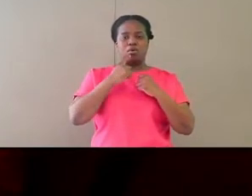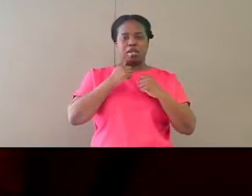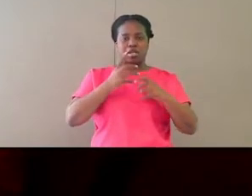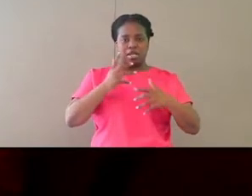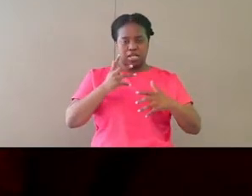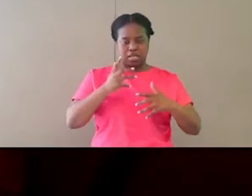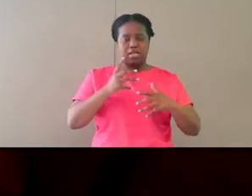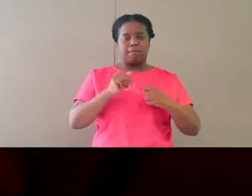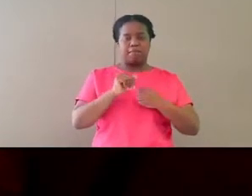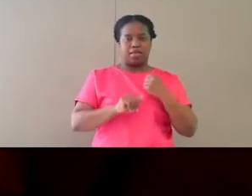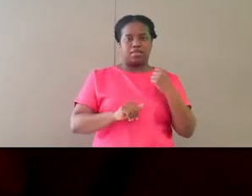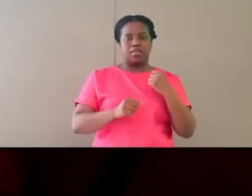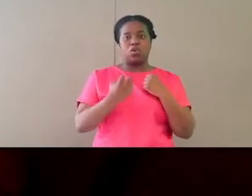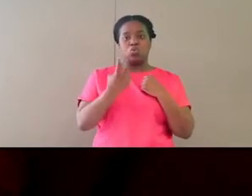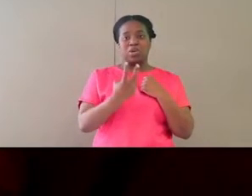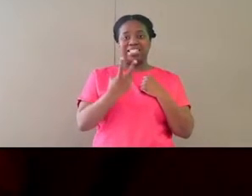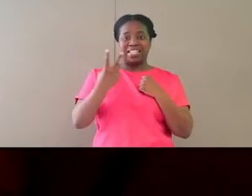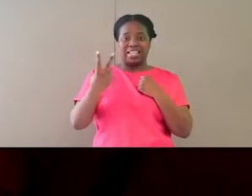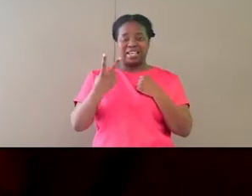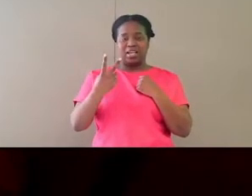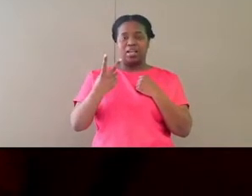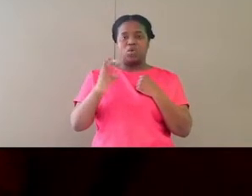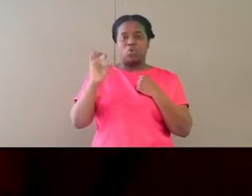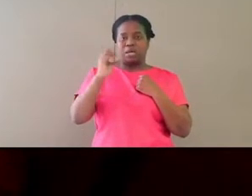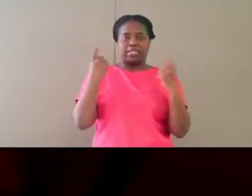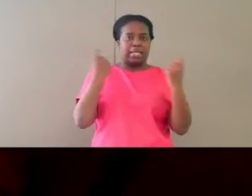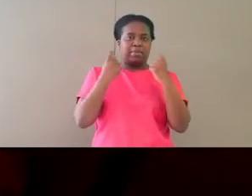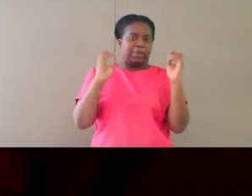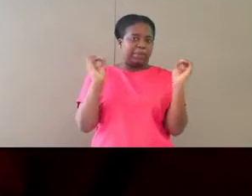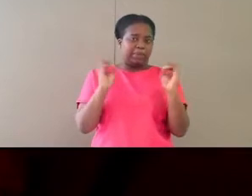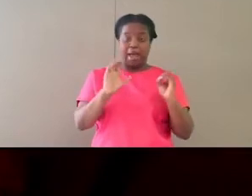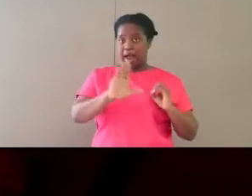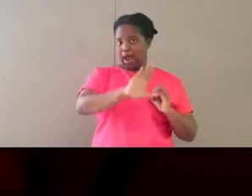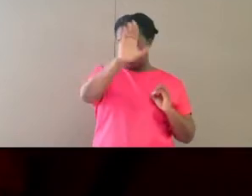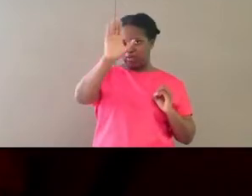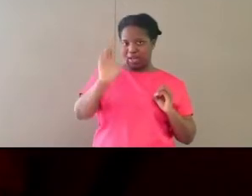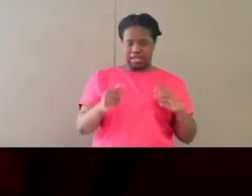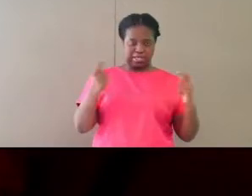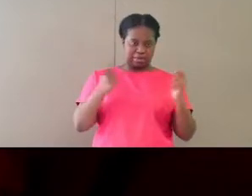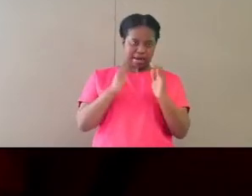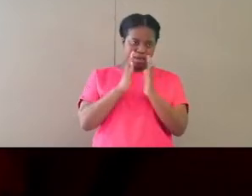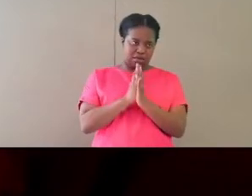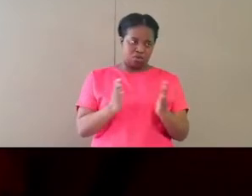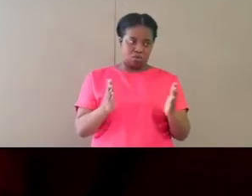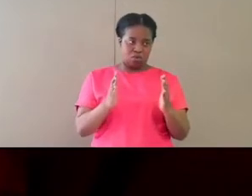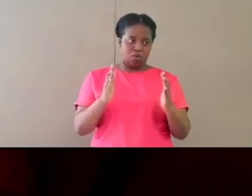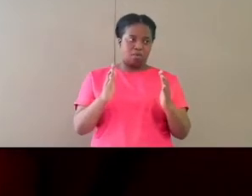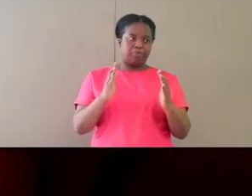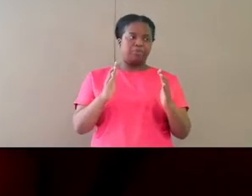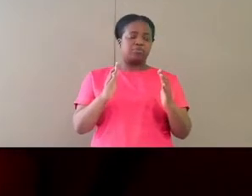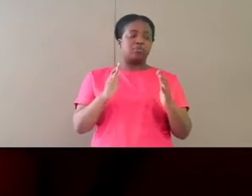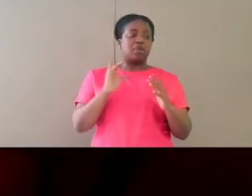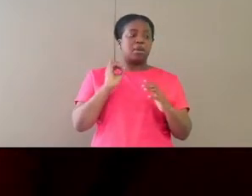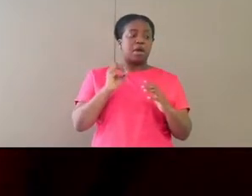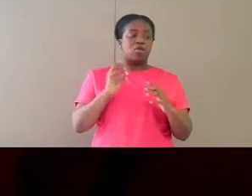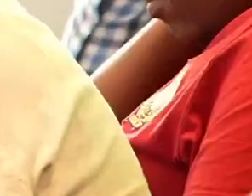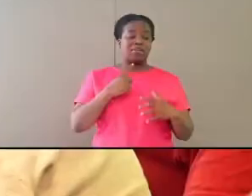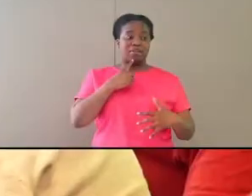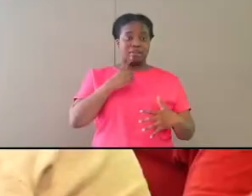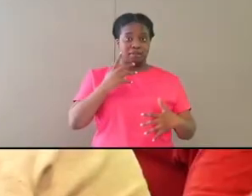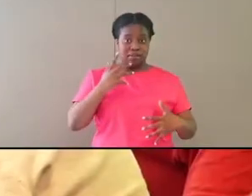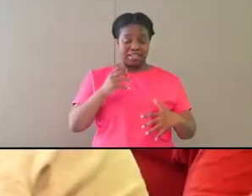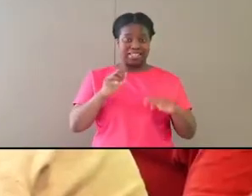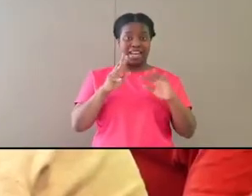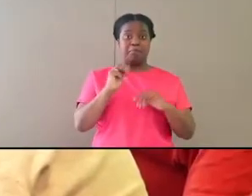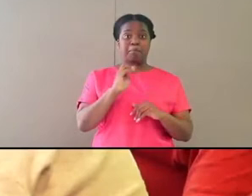Stuttering Awareness Day. It's not been celebrated in Africa, whereas a starter in people are close to